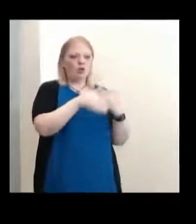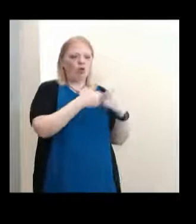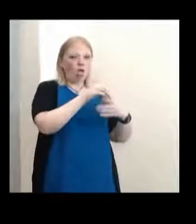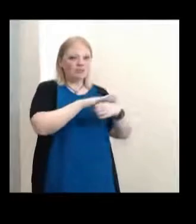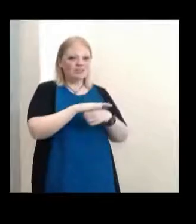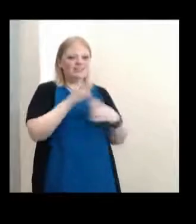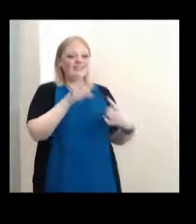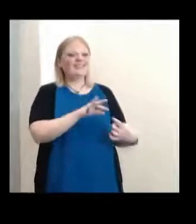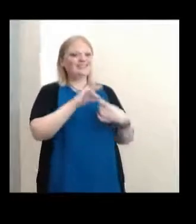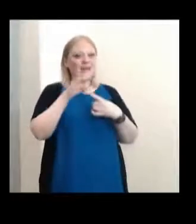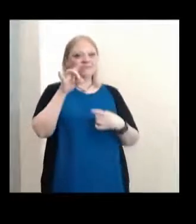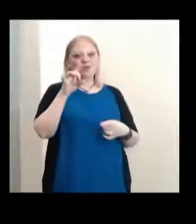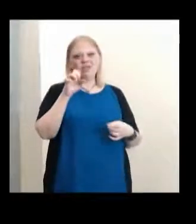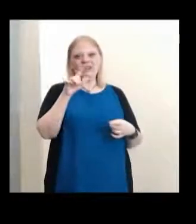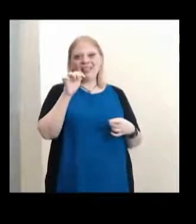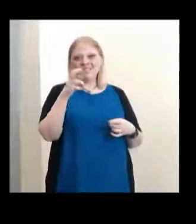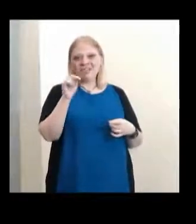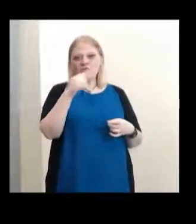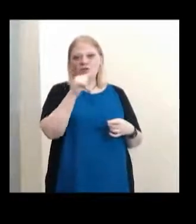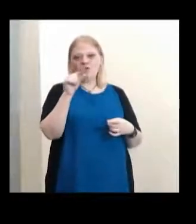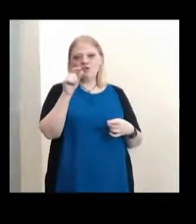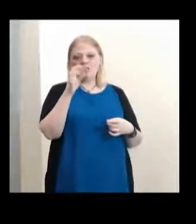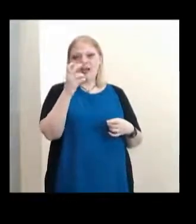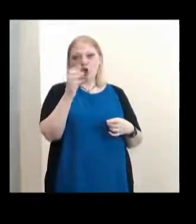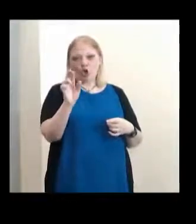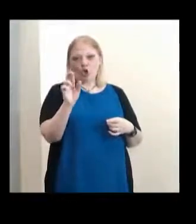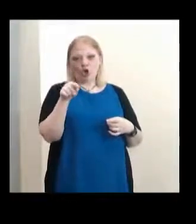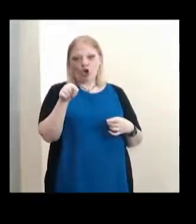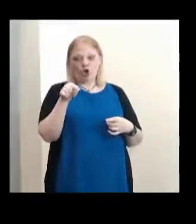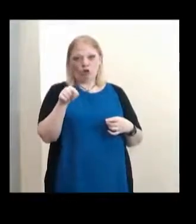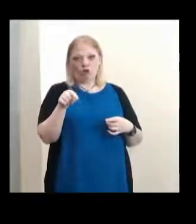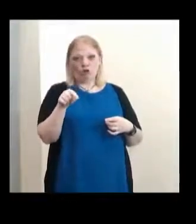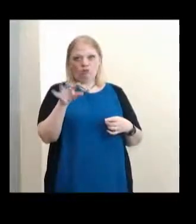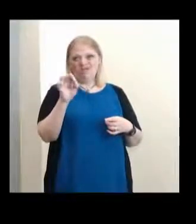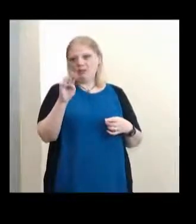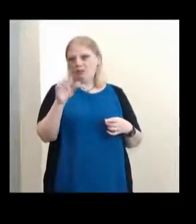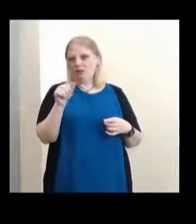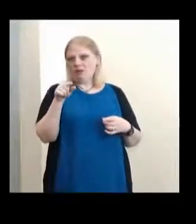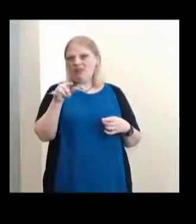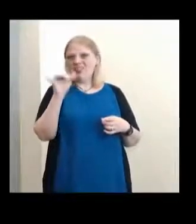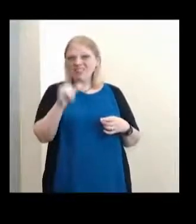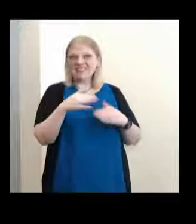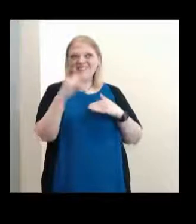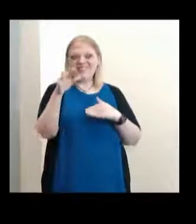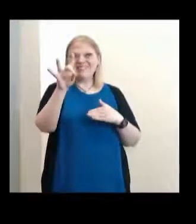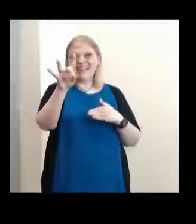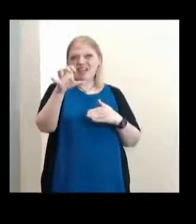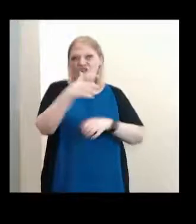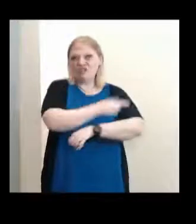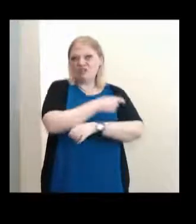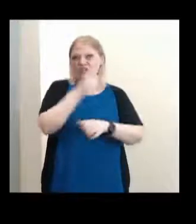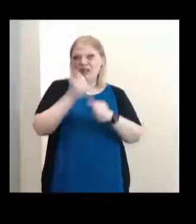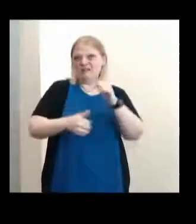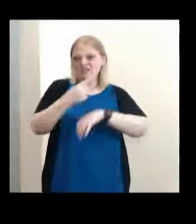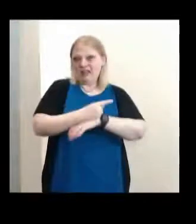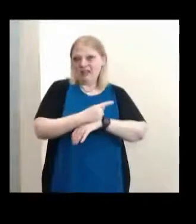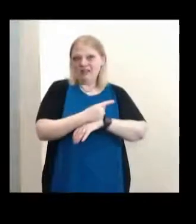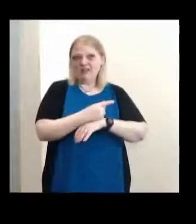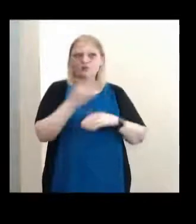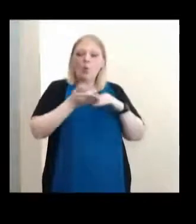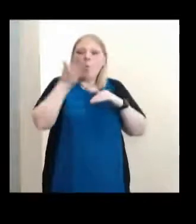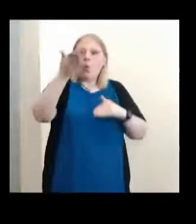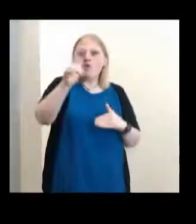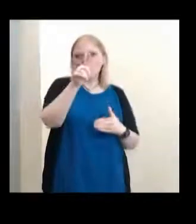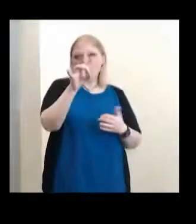for the Delavan Grider Community Center. And we know the Delavan Grider Community Center is doing at least 800 a day. So more than